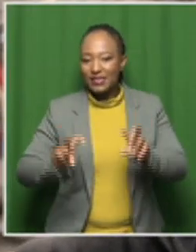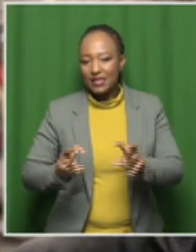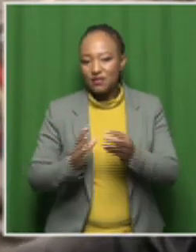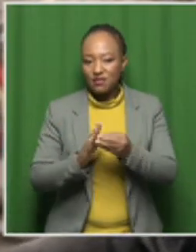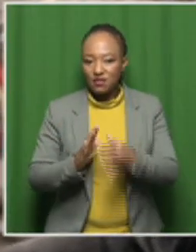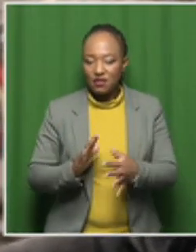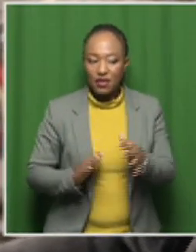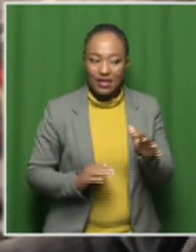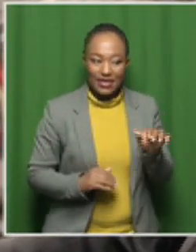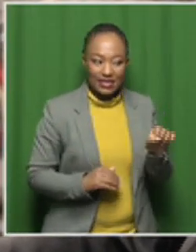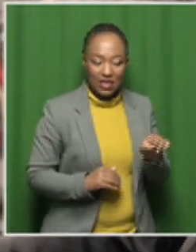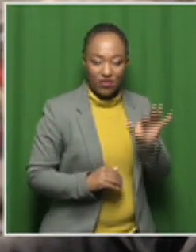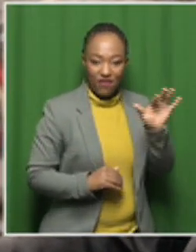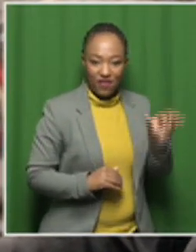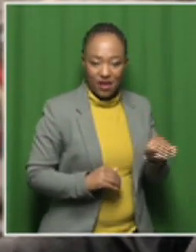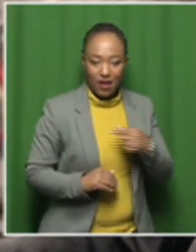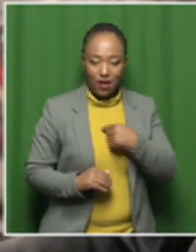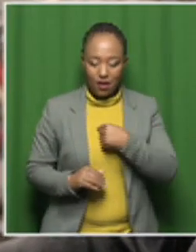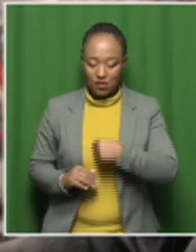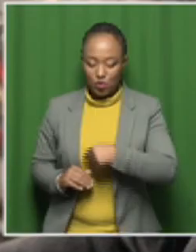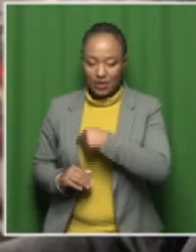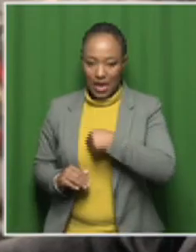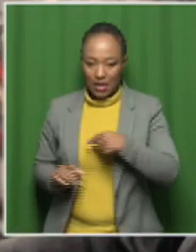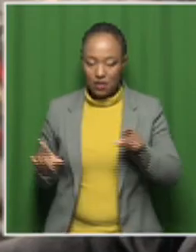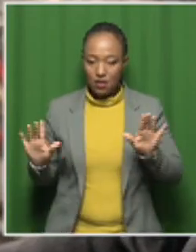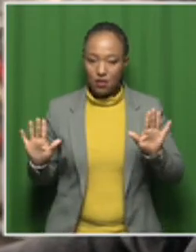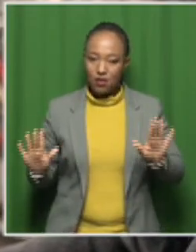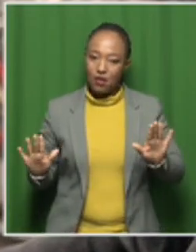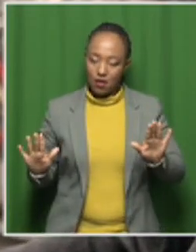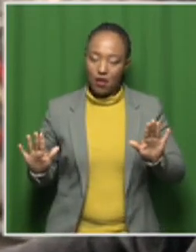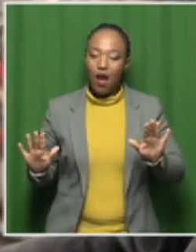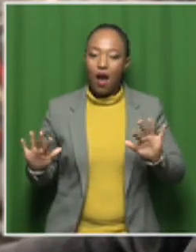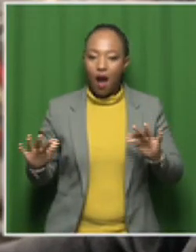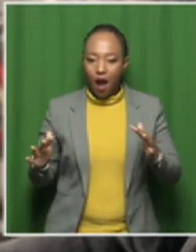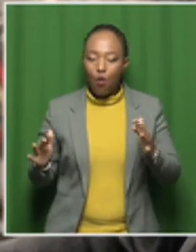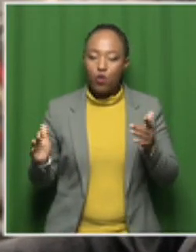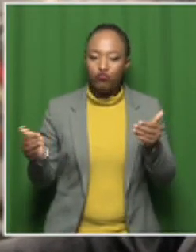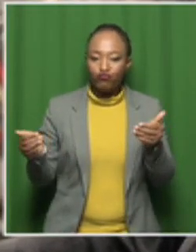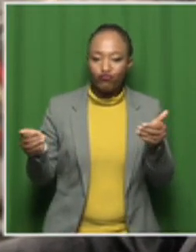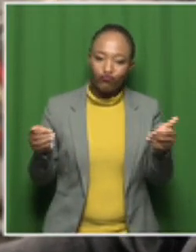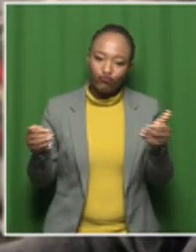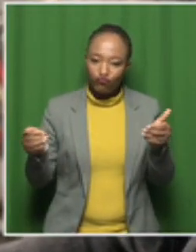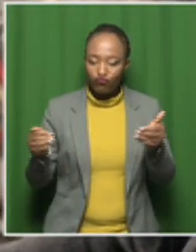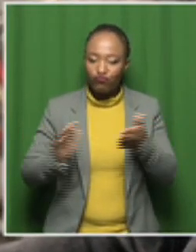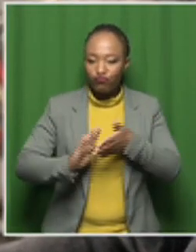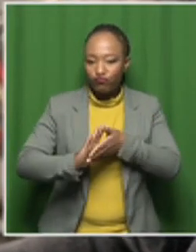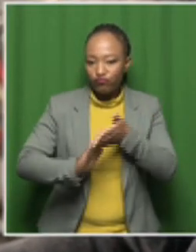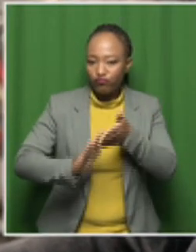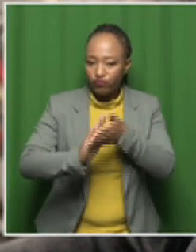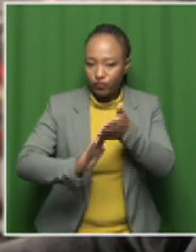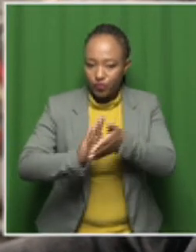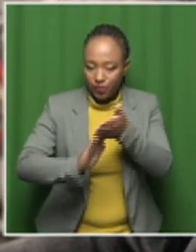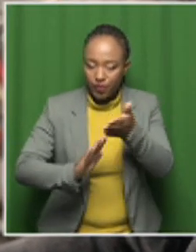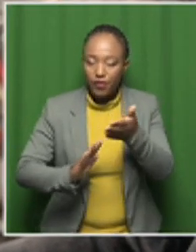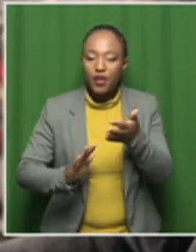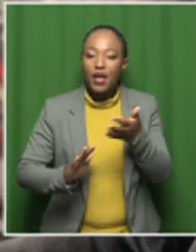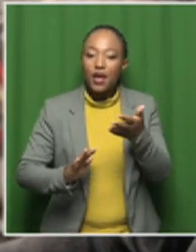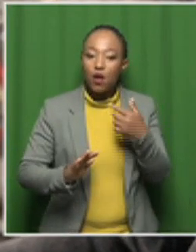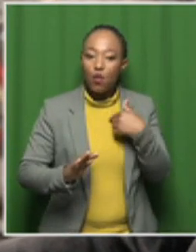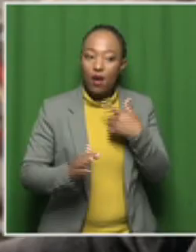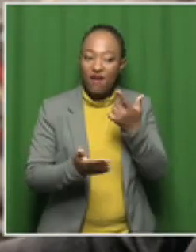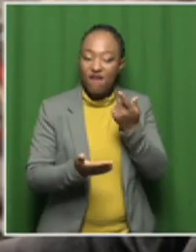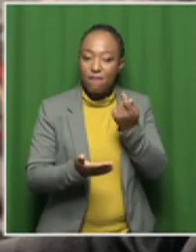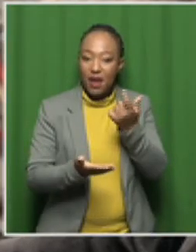and South Africa. And through these programs and through the funding methods that